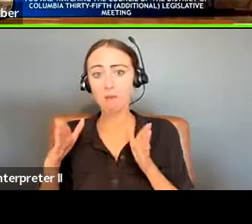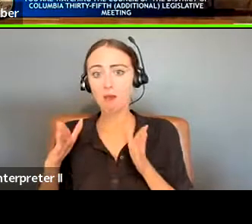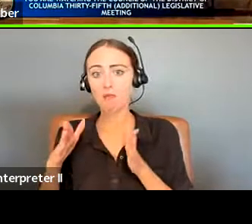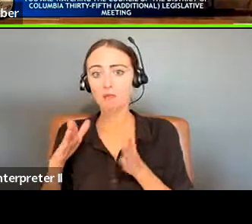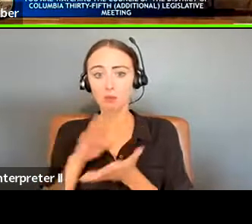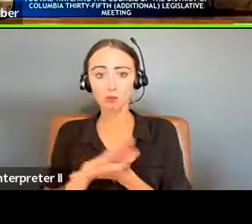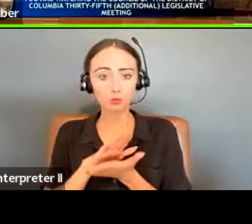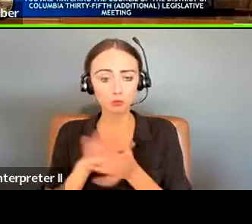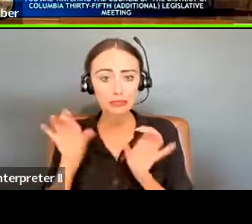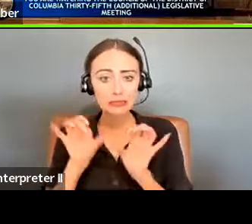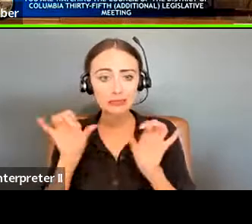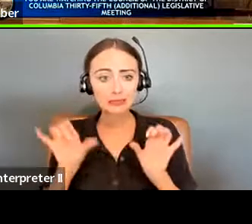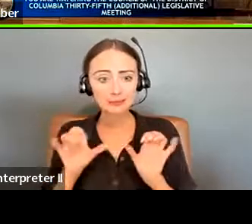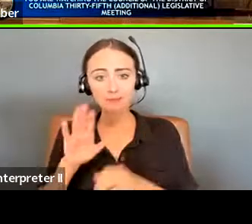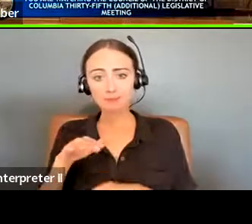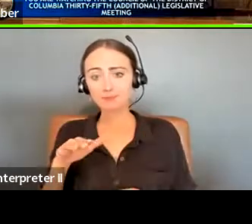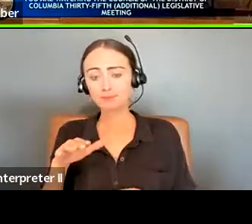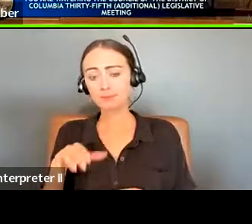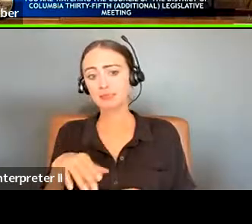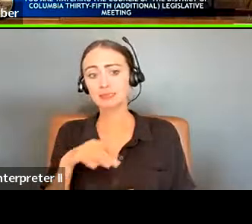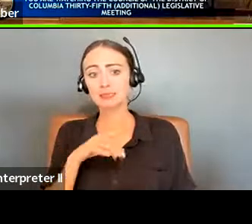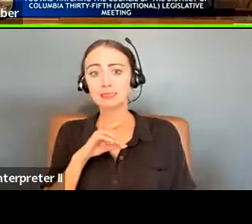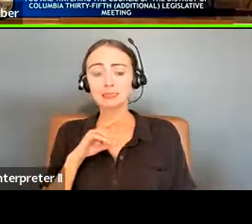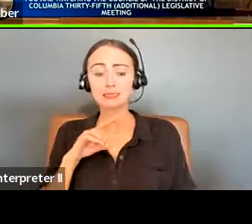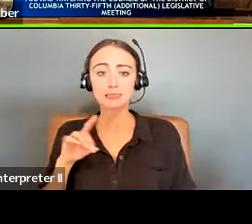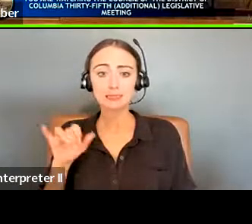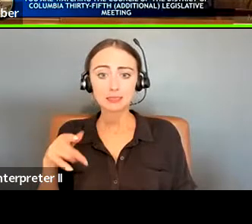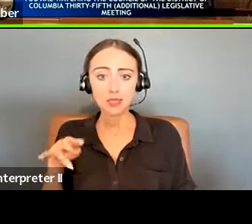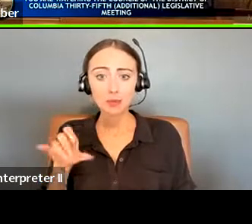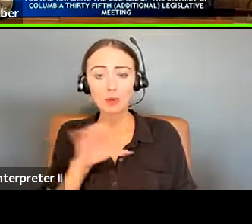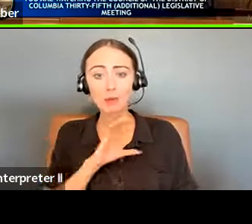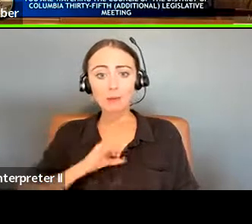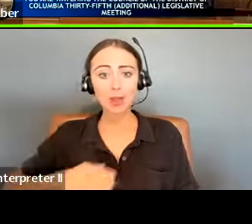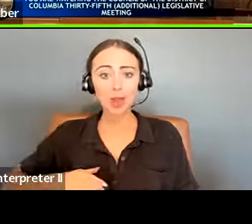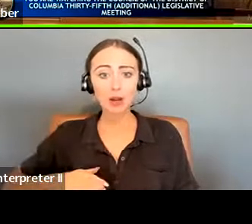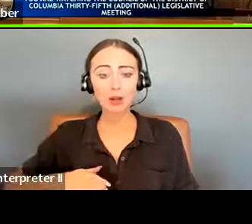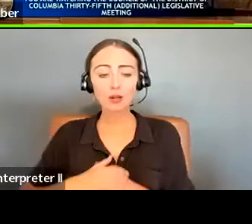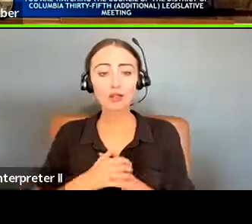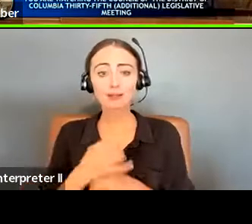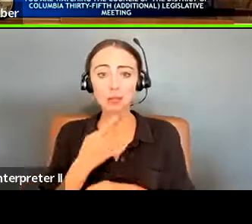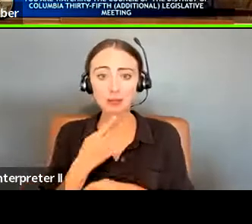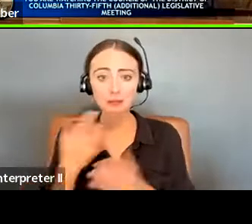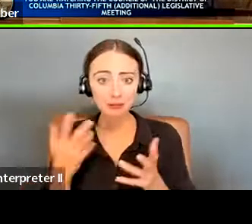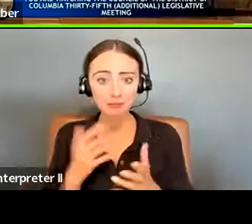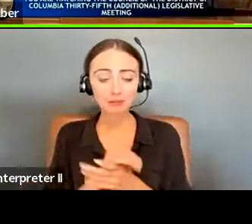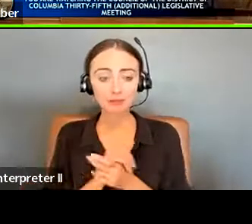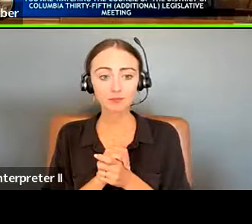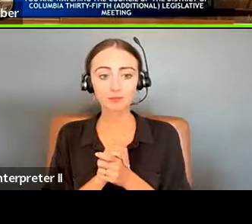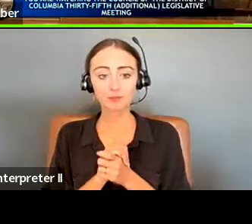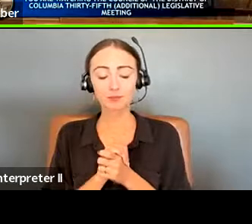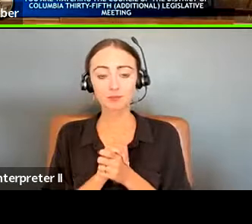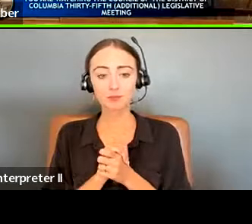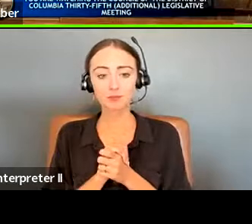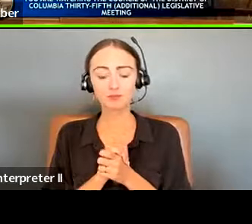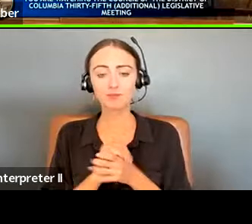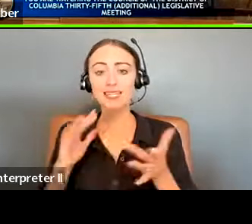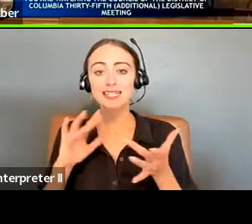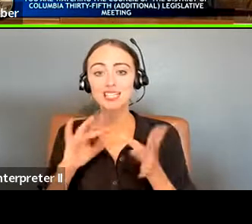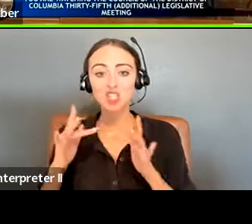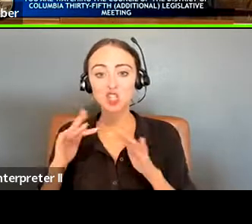ask the deputy mayor for education, they would say that